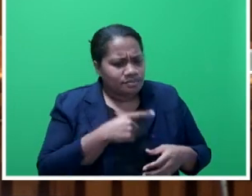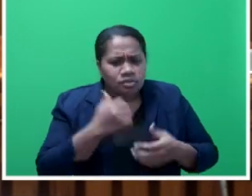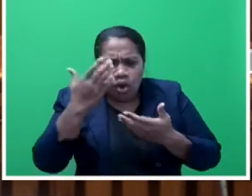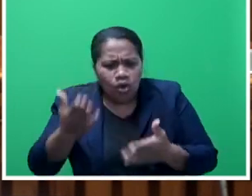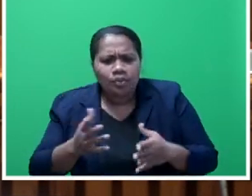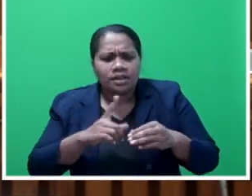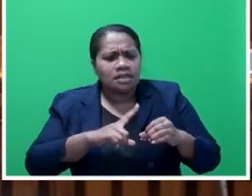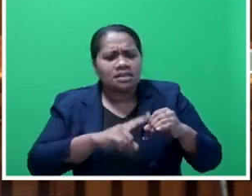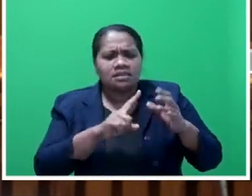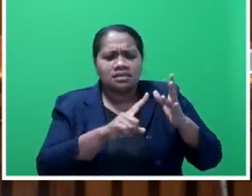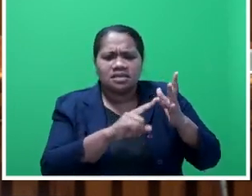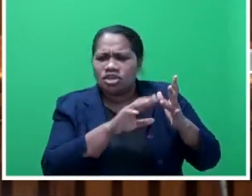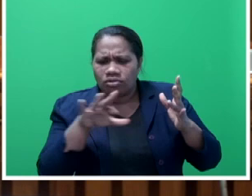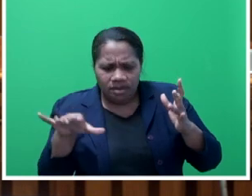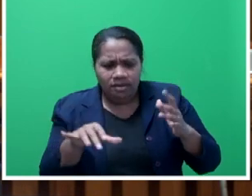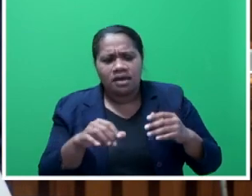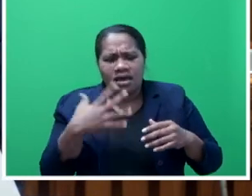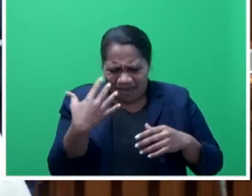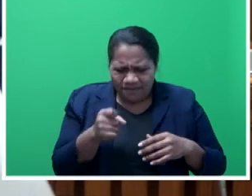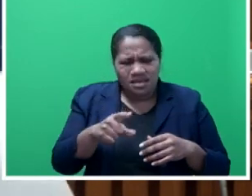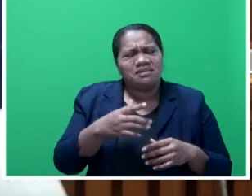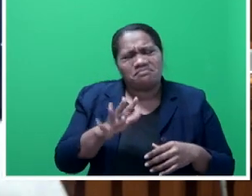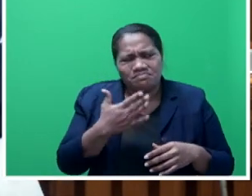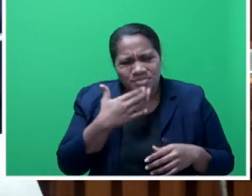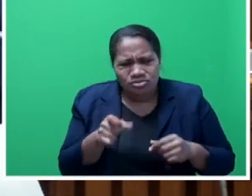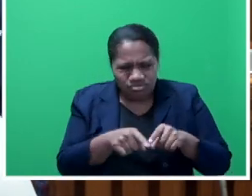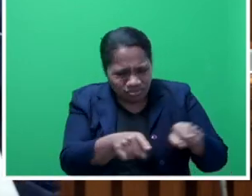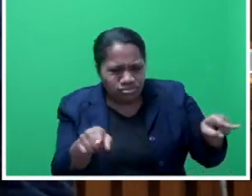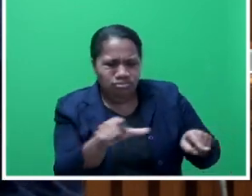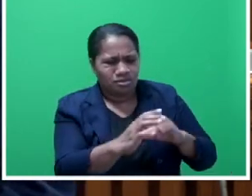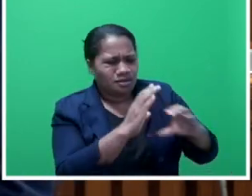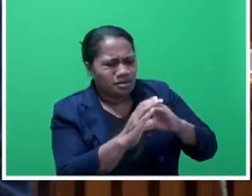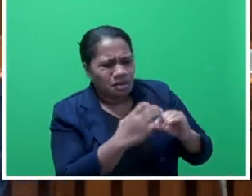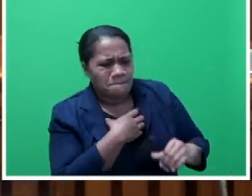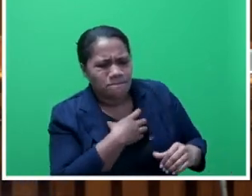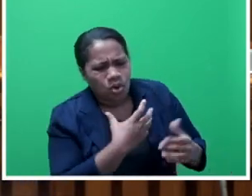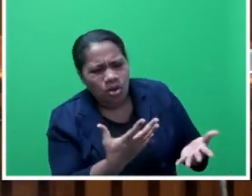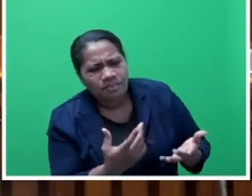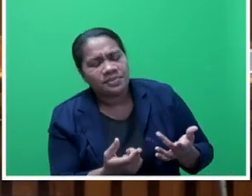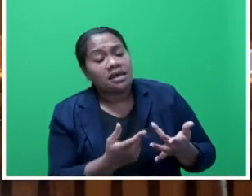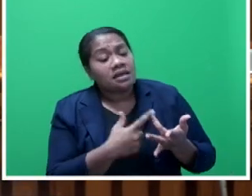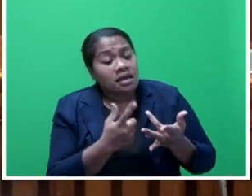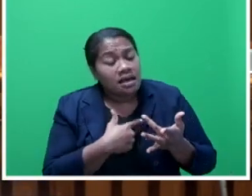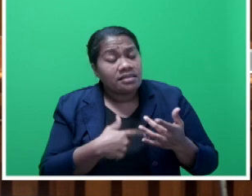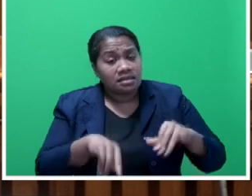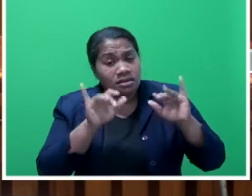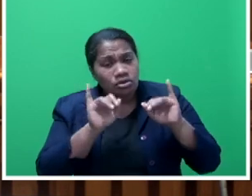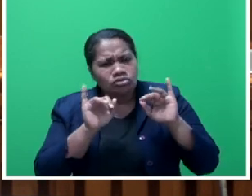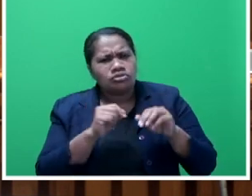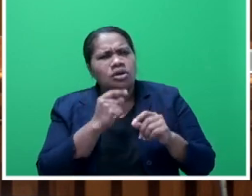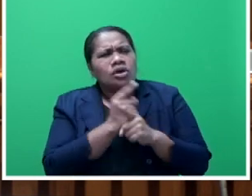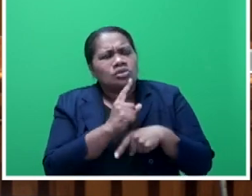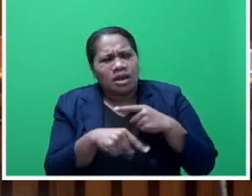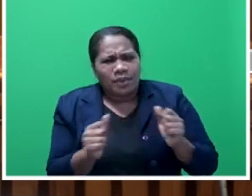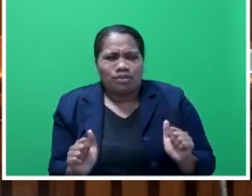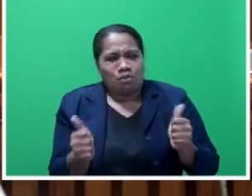was there too. Maybe you guys need to communicate a bit more. The other issue, Mr. Speaker, so he talked about the glory days of FDB. What glory